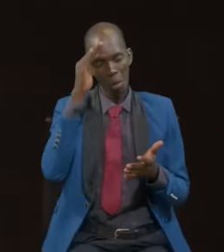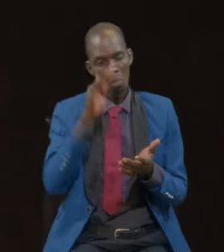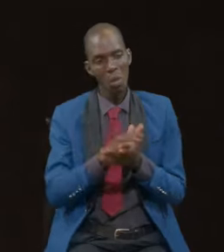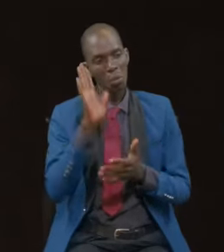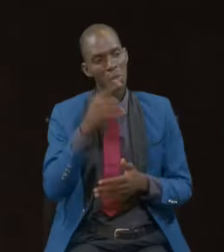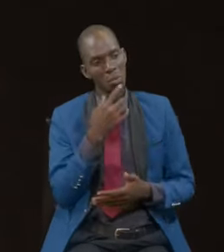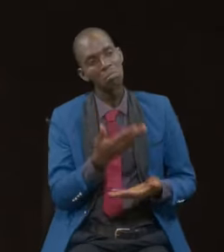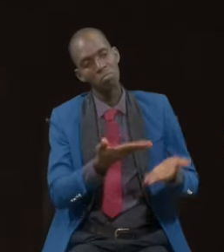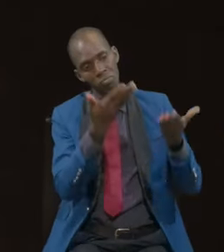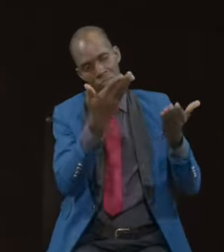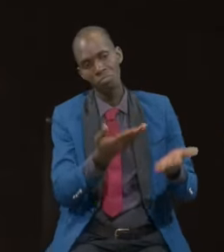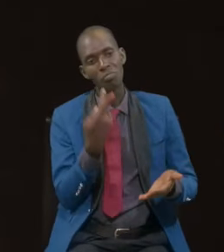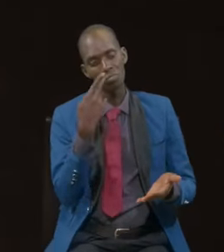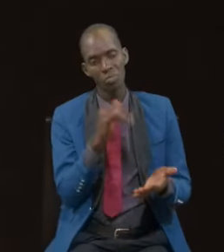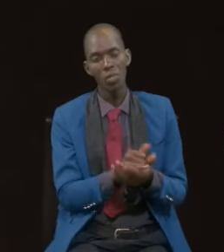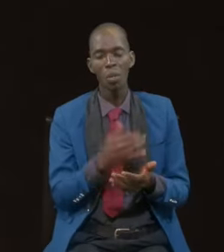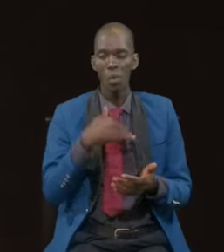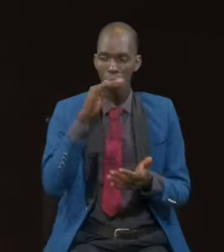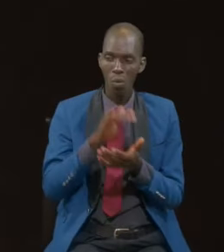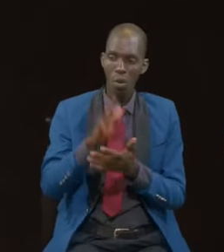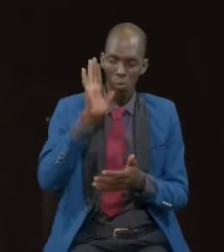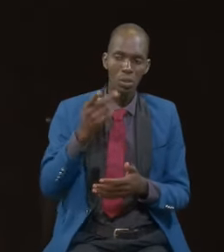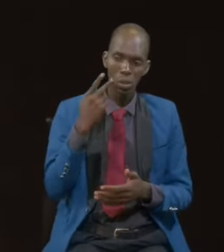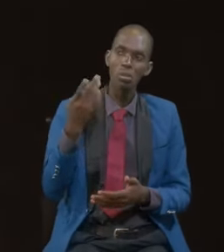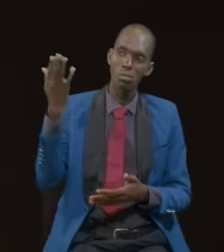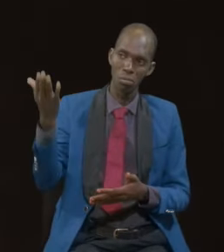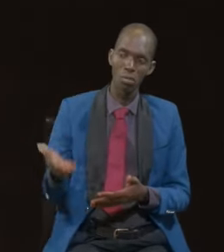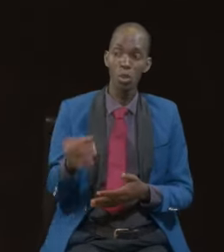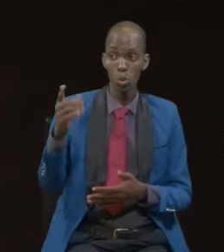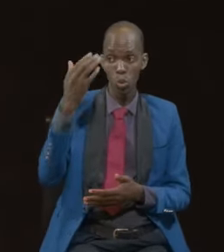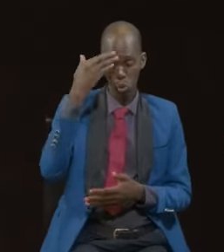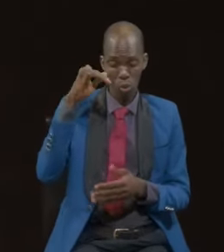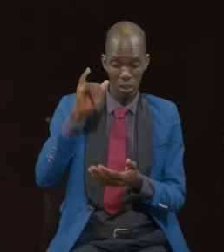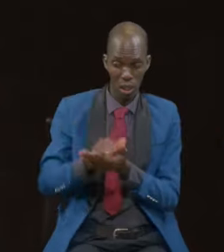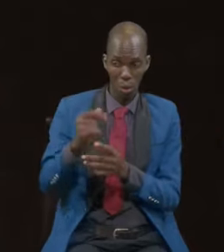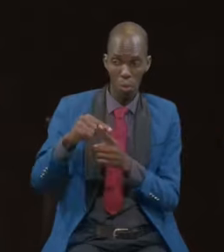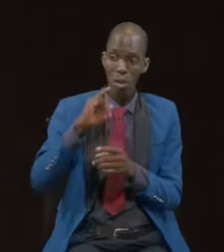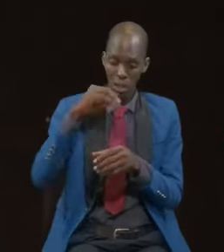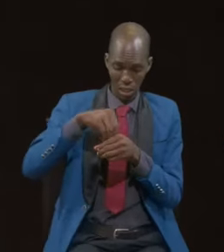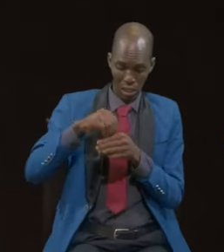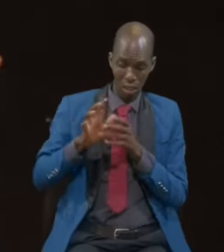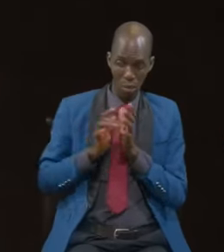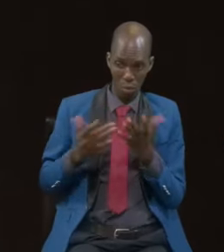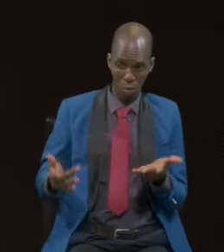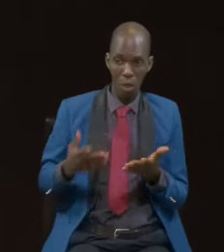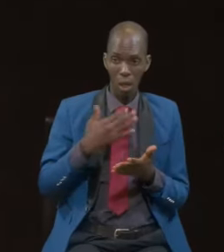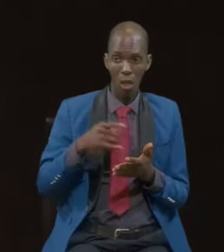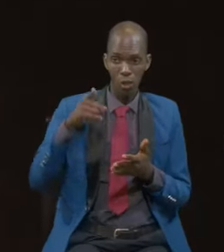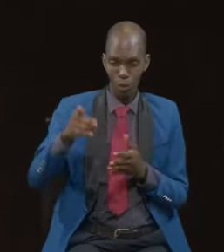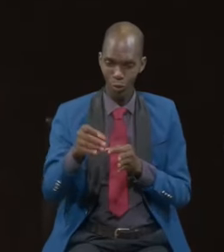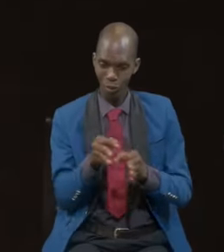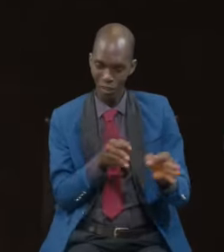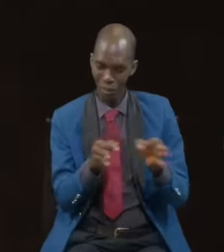My wife will say, look at that. So you know that that's in the scripture and you're preaching and you interpret it